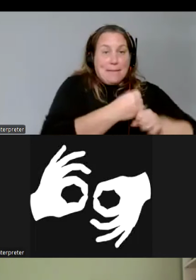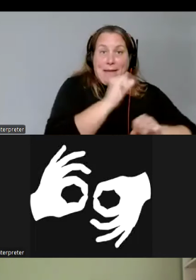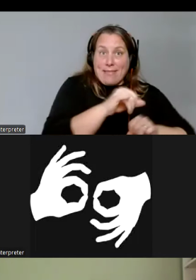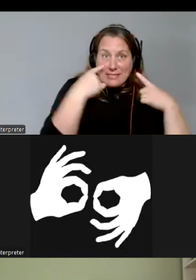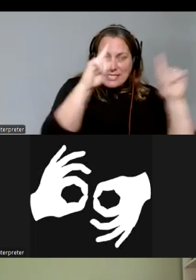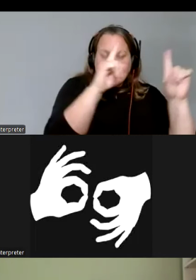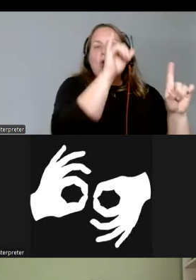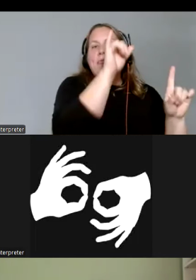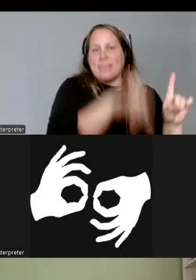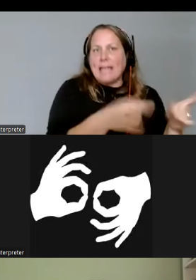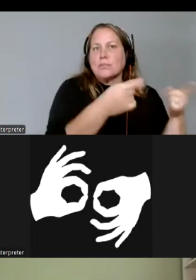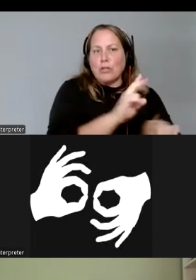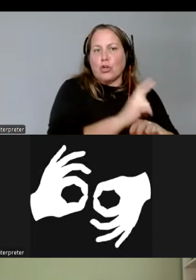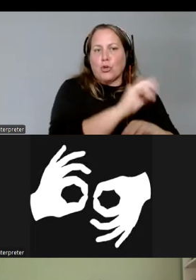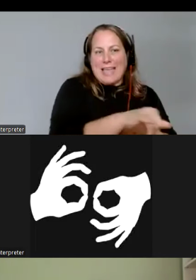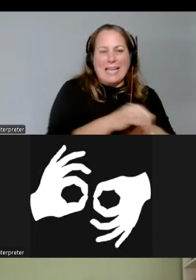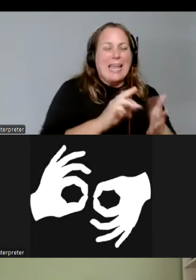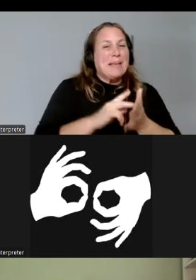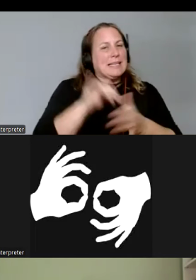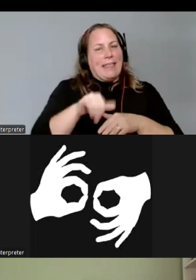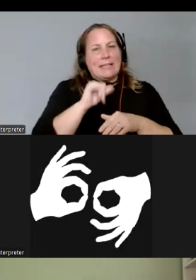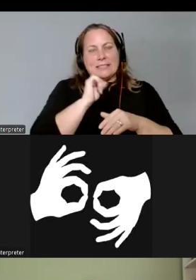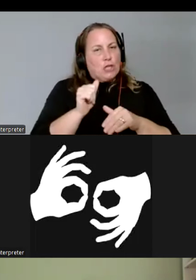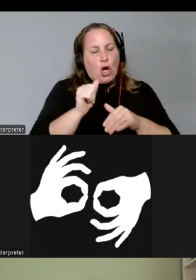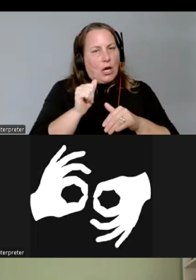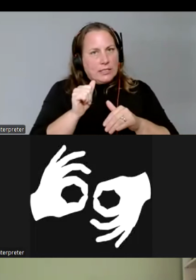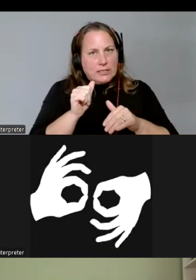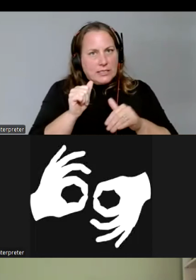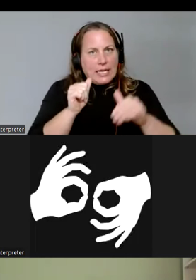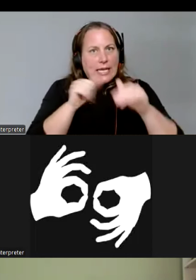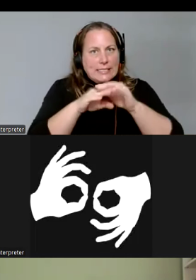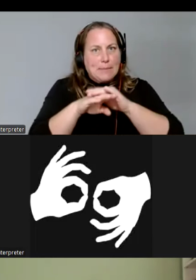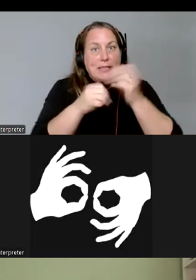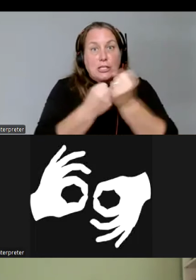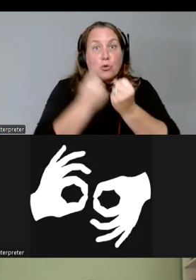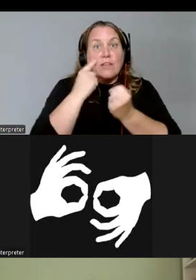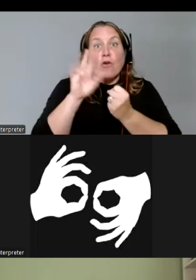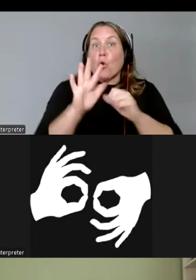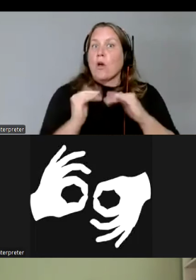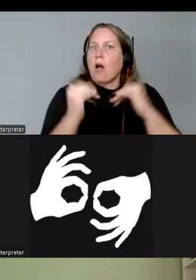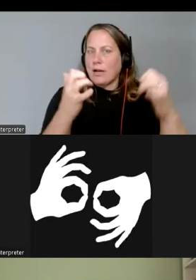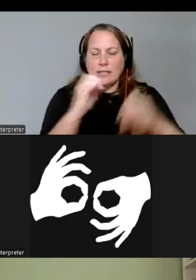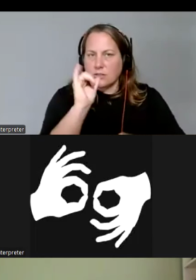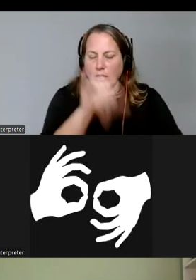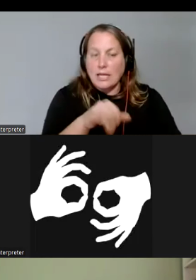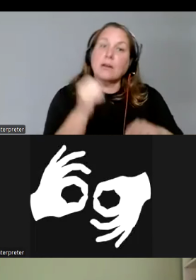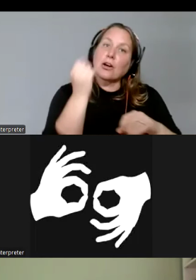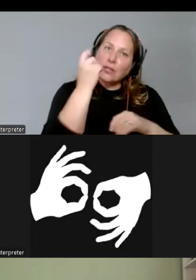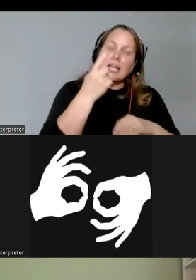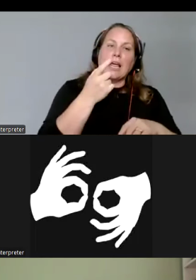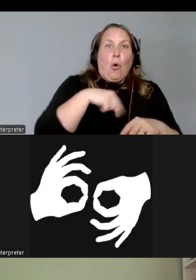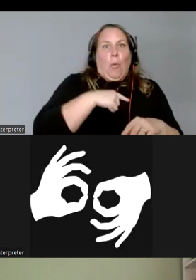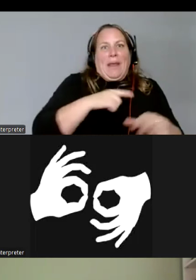to offer accessibility supports to your audience. However, you are encouraged to offer accessibility supports to your